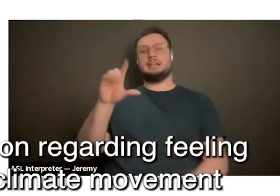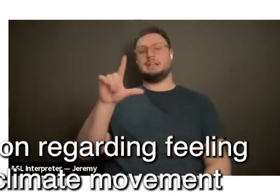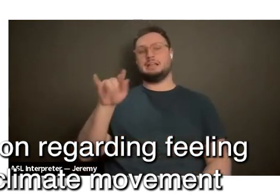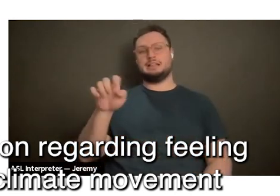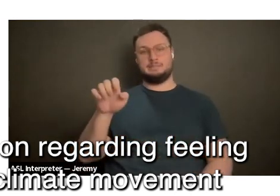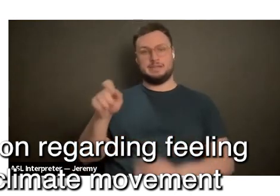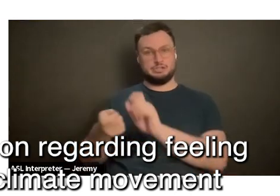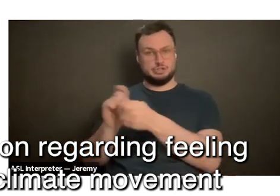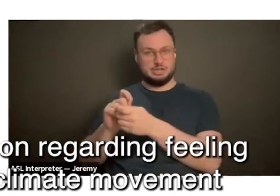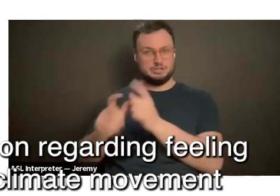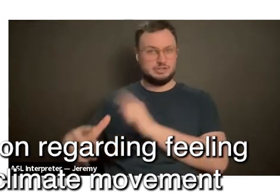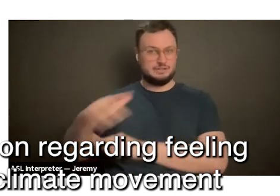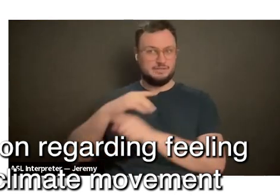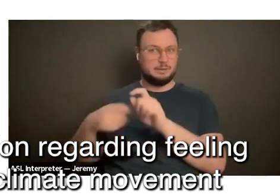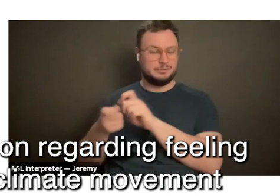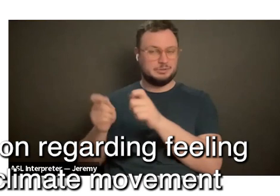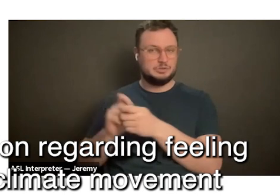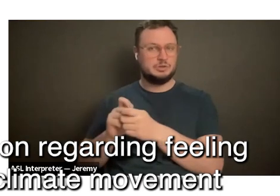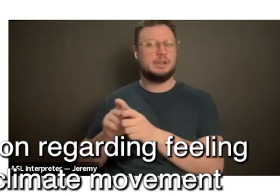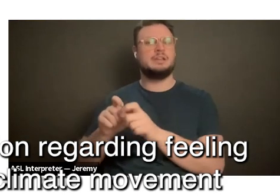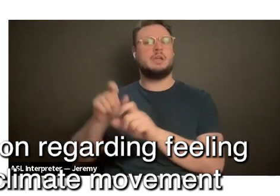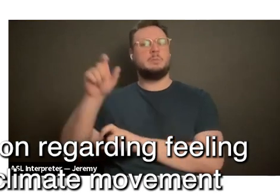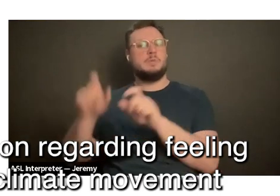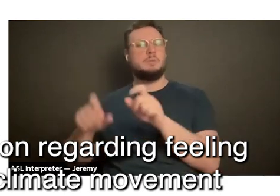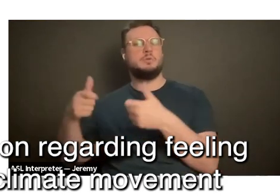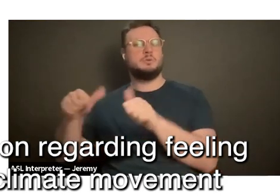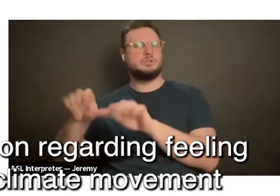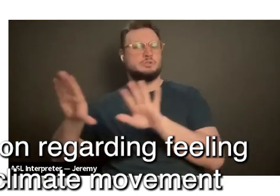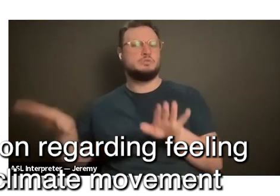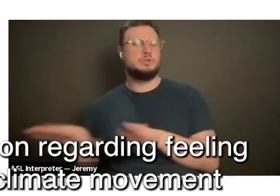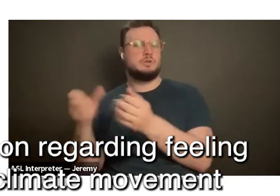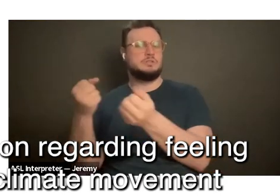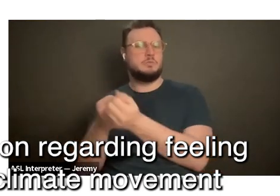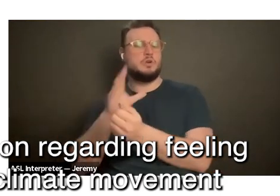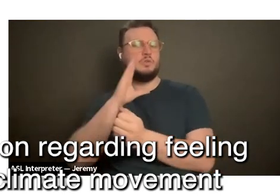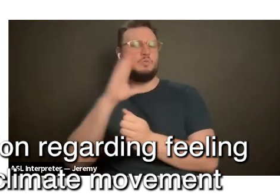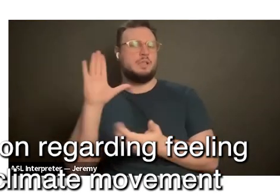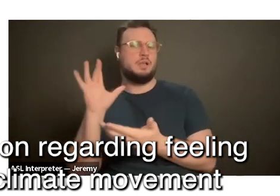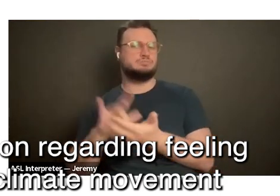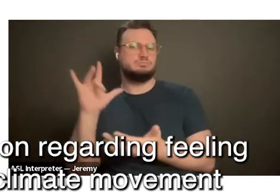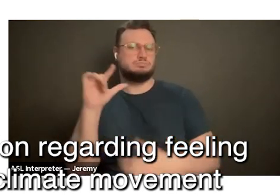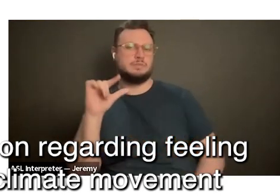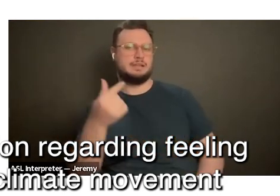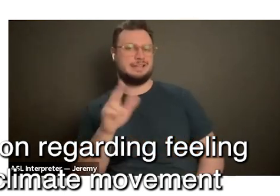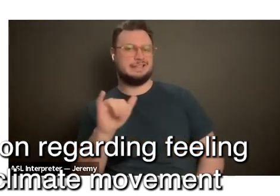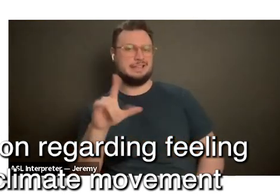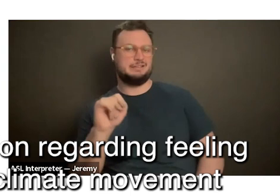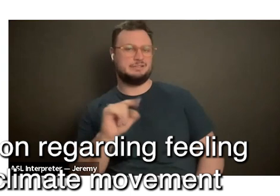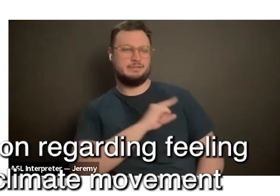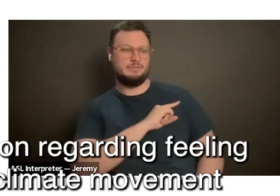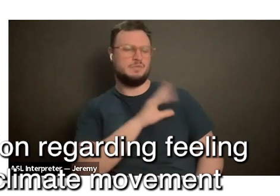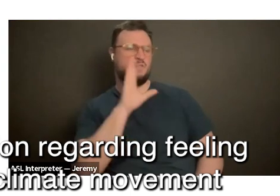driver. And it's interesting because at Soul Factory, we kind of walk away from